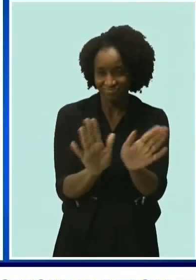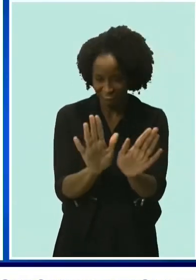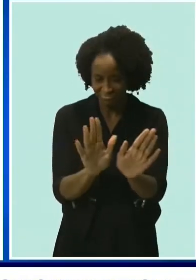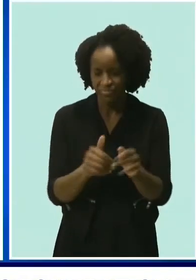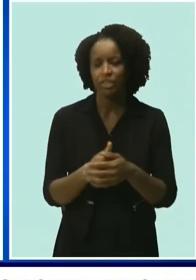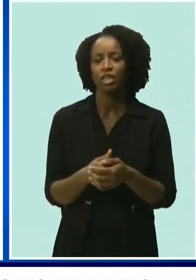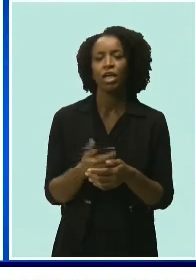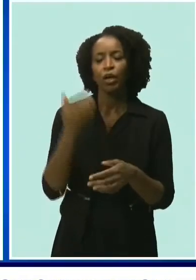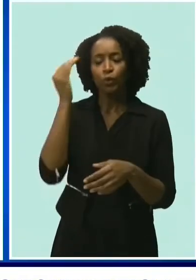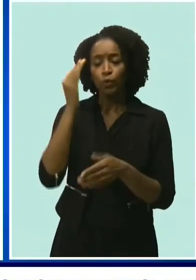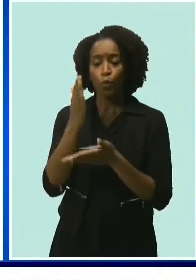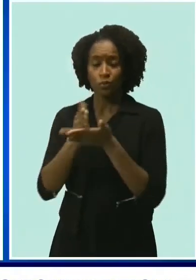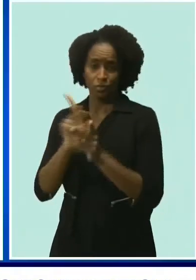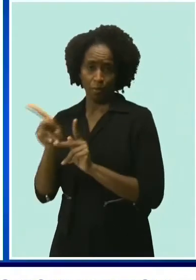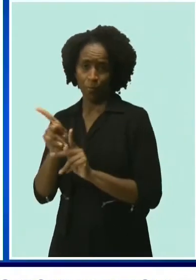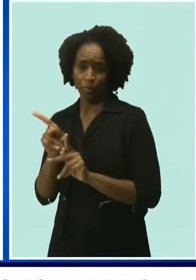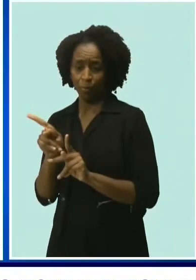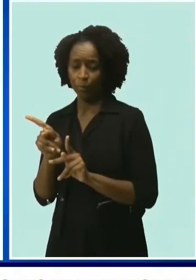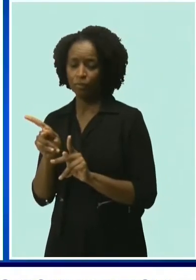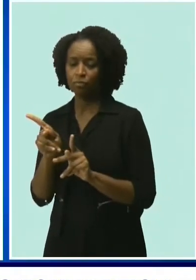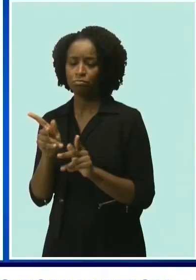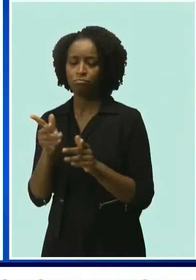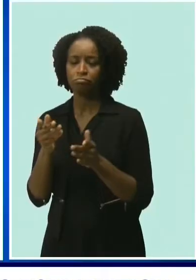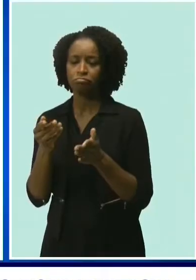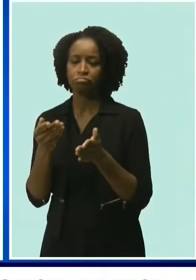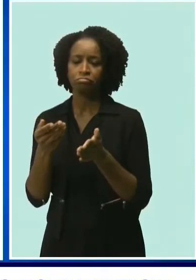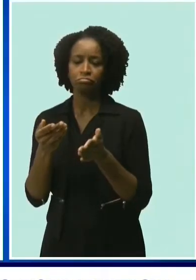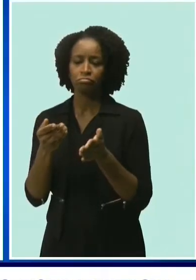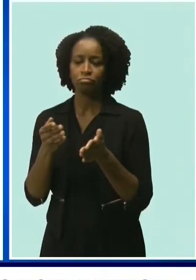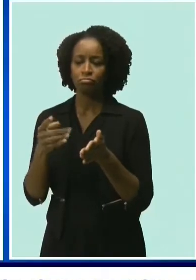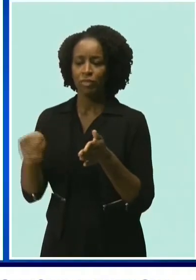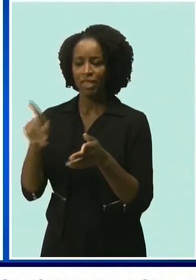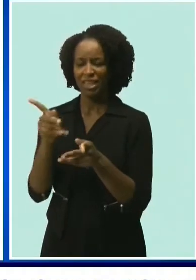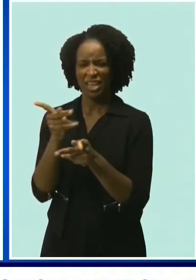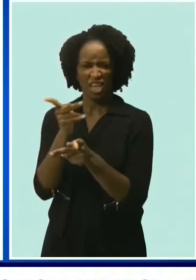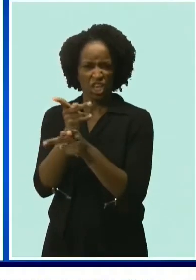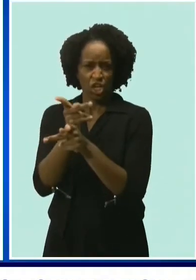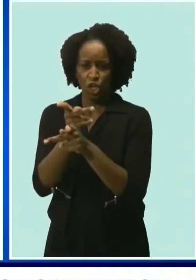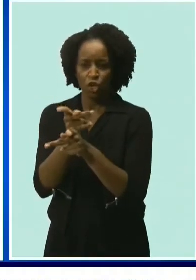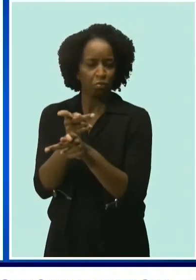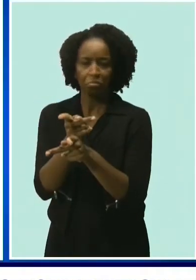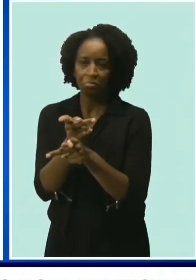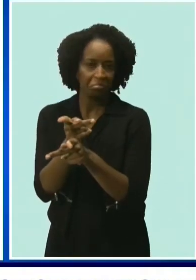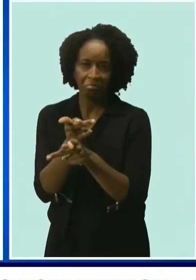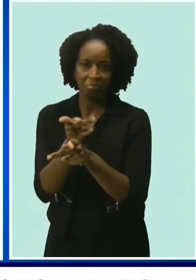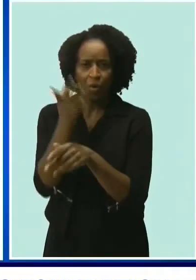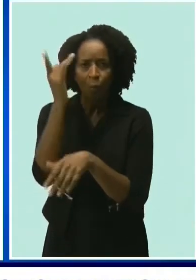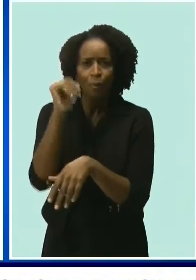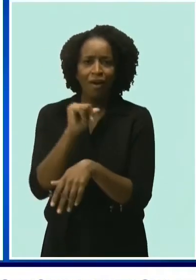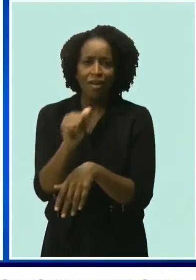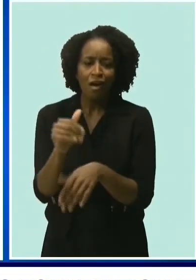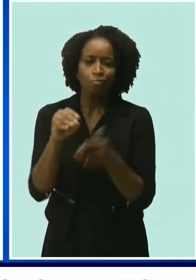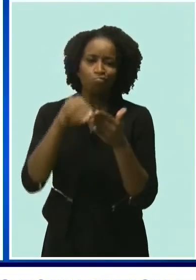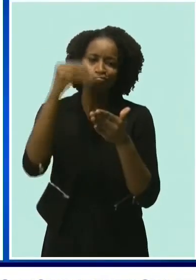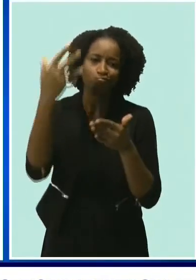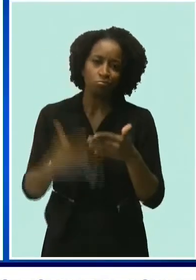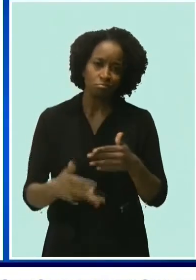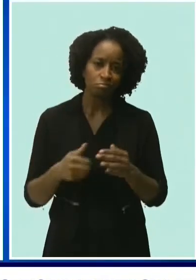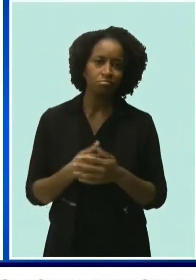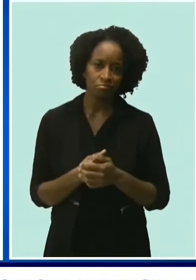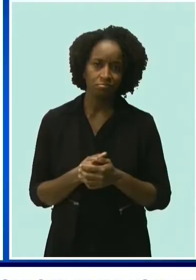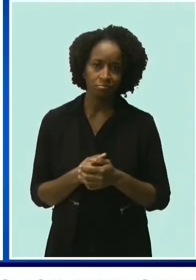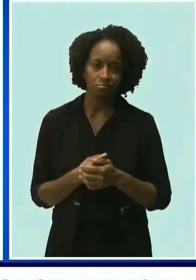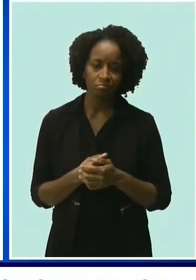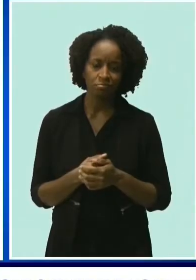not access care because of costs. Correct. This is why it's important